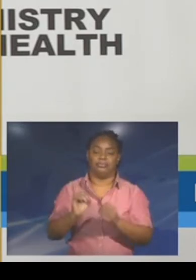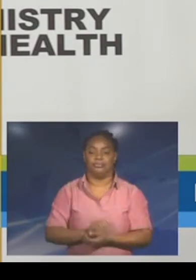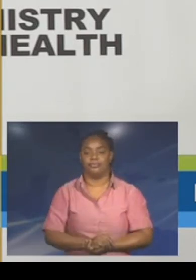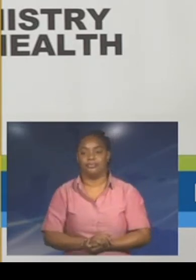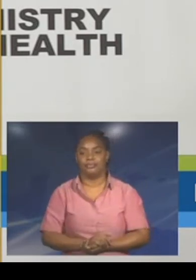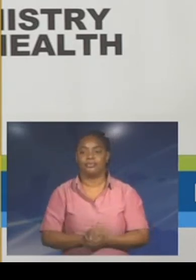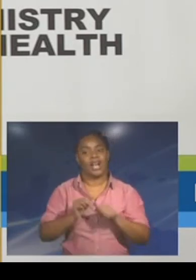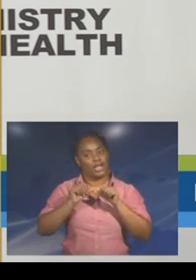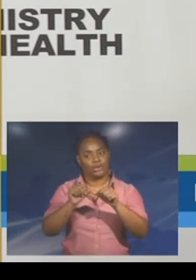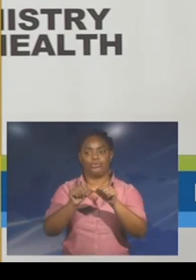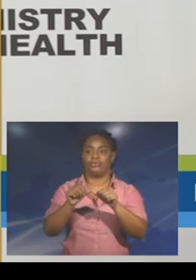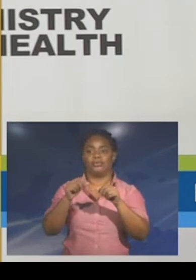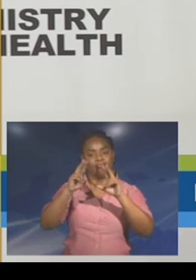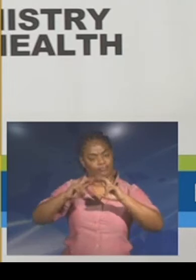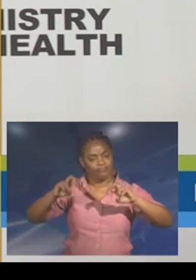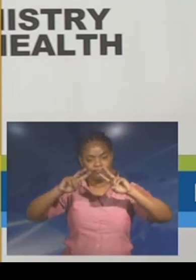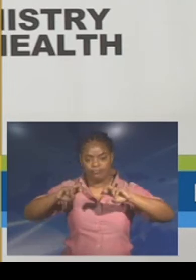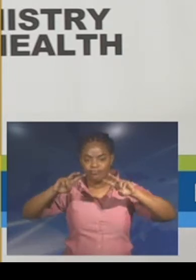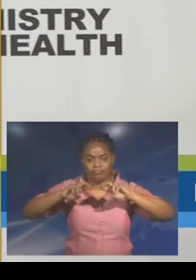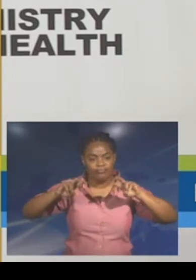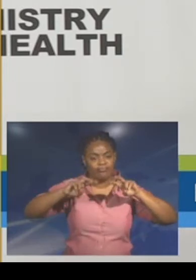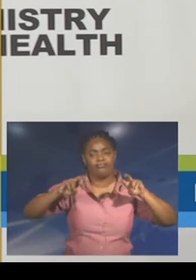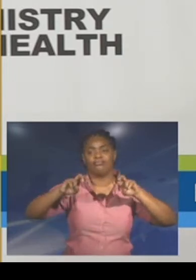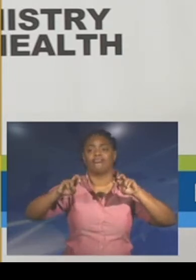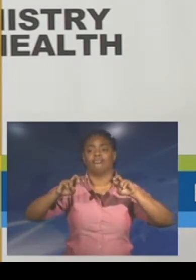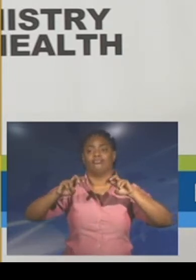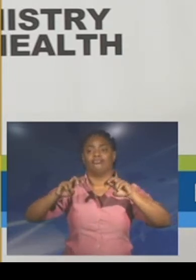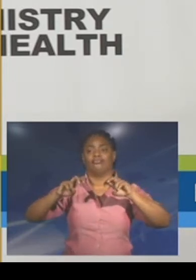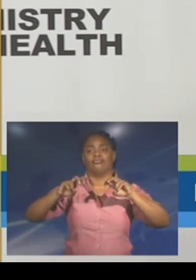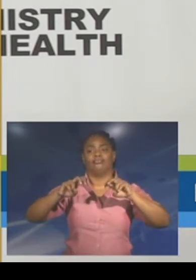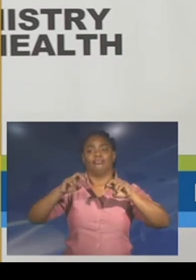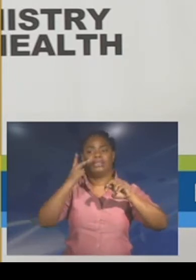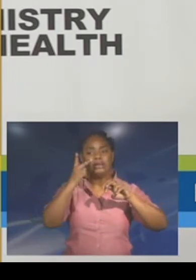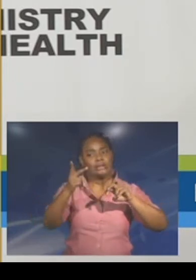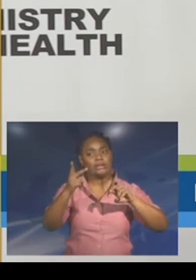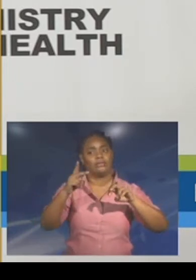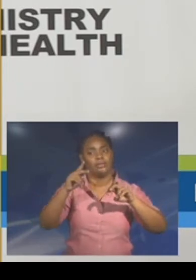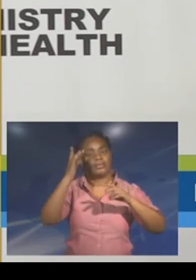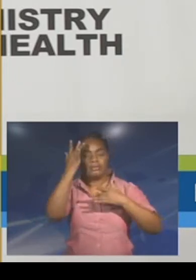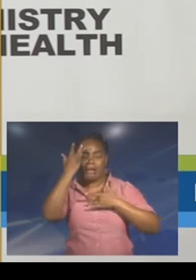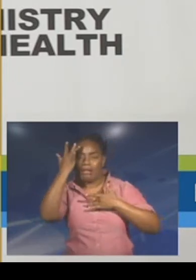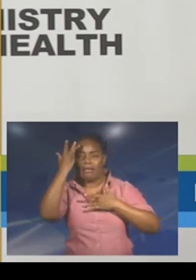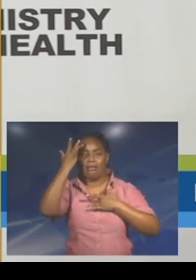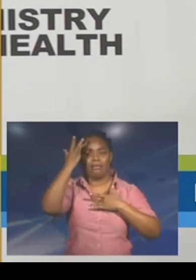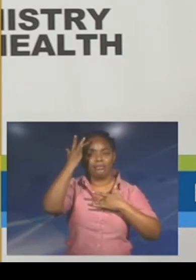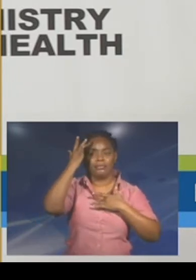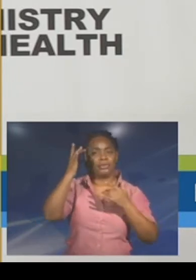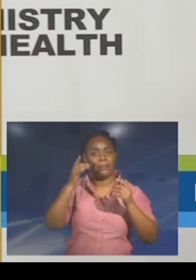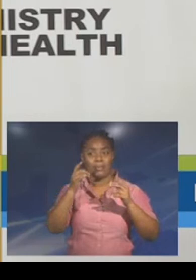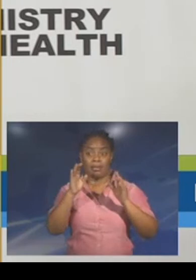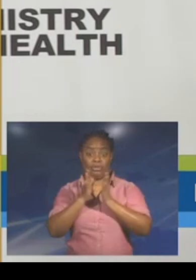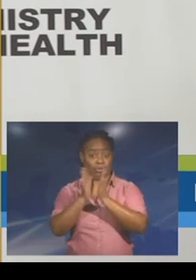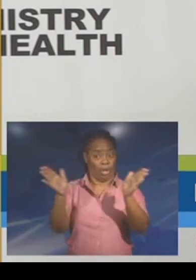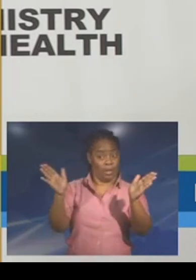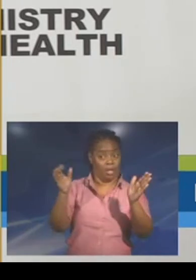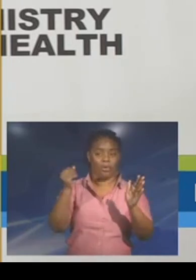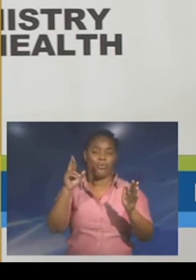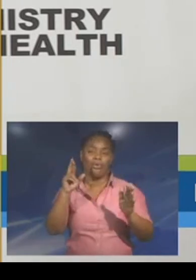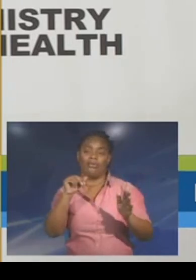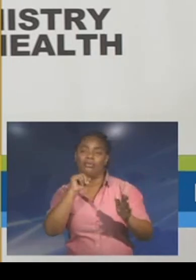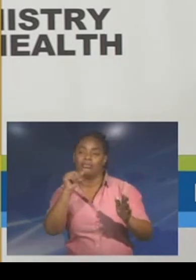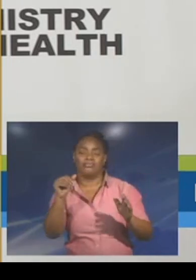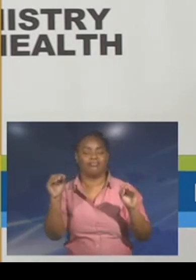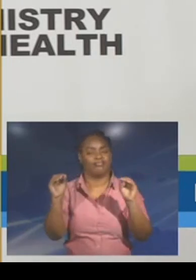in how we assess the impact of the current levels of transmission. So if we're having transmission and it's not translating